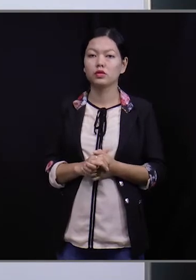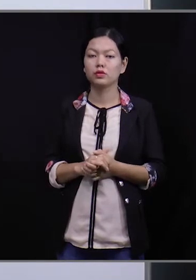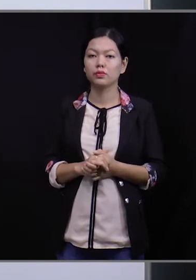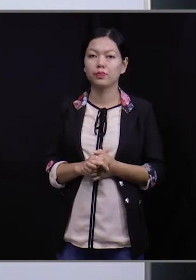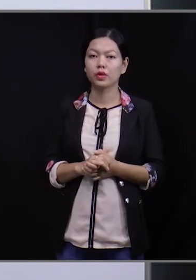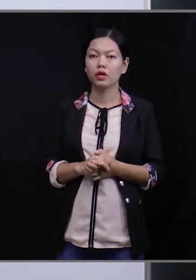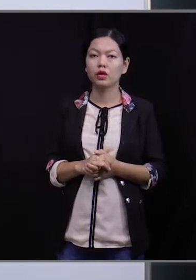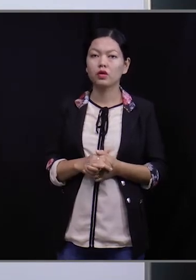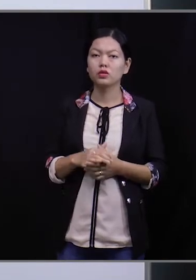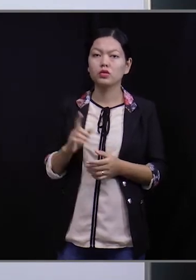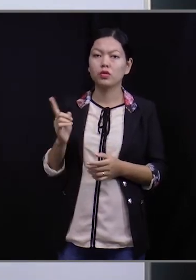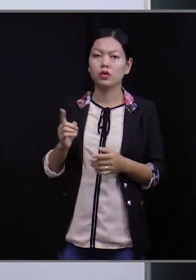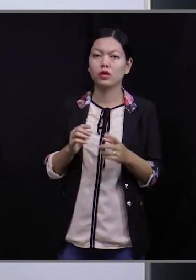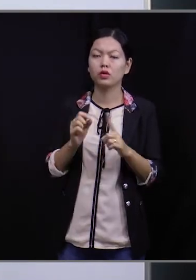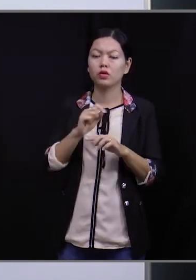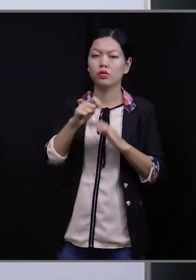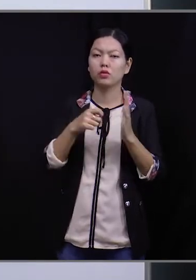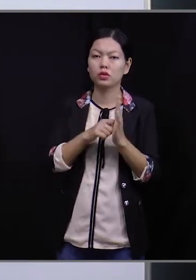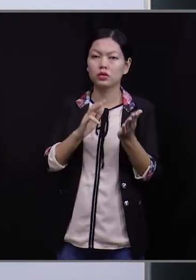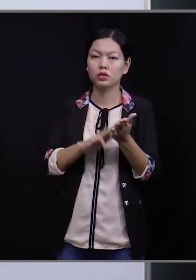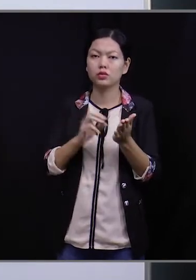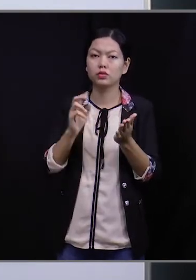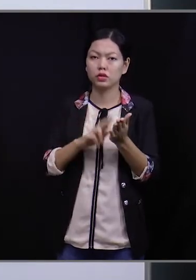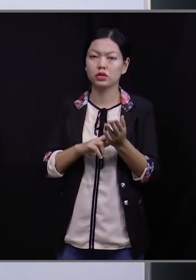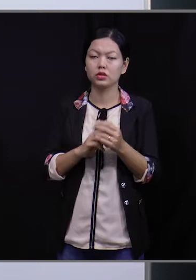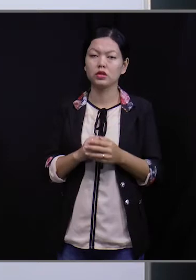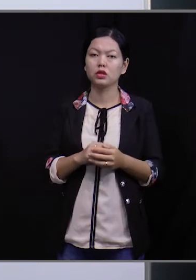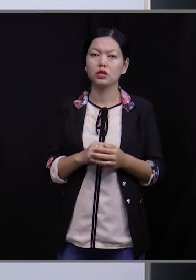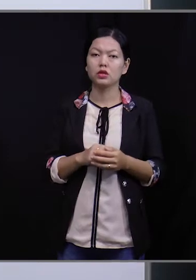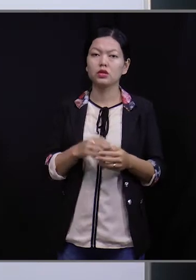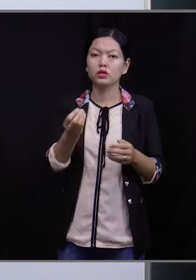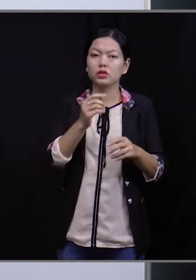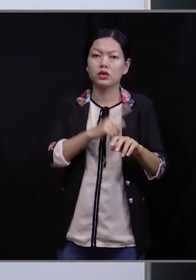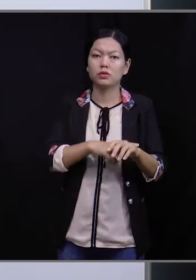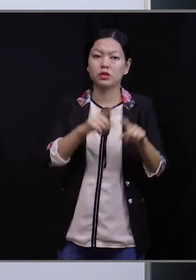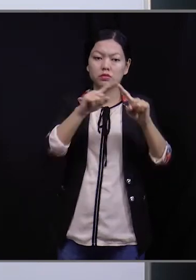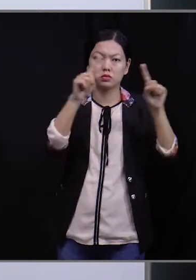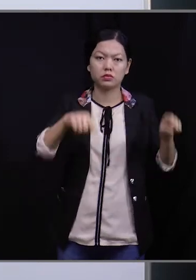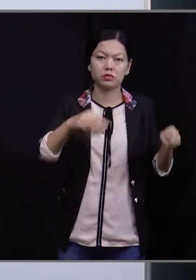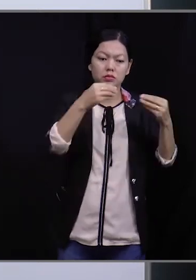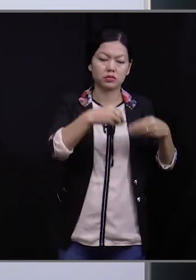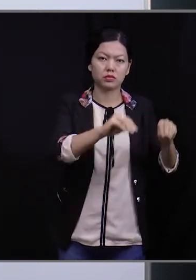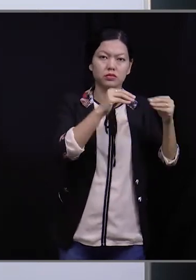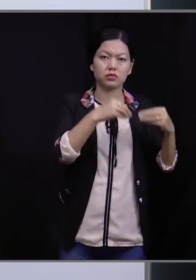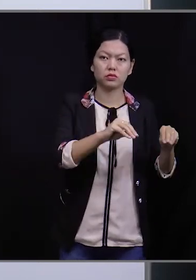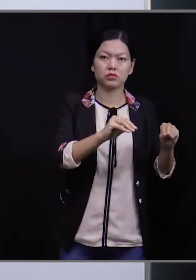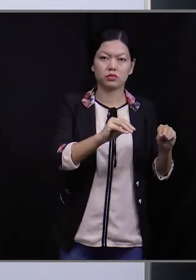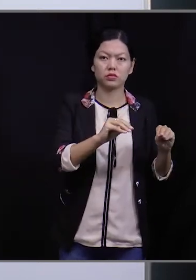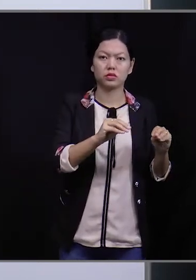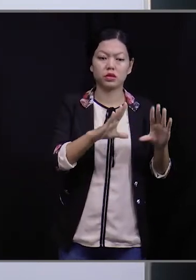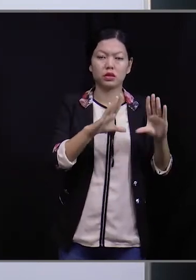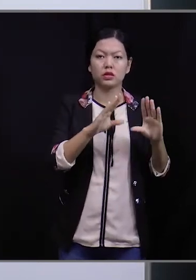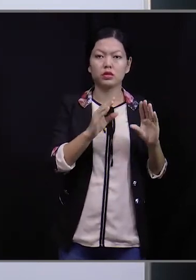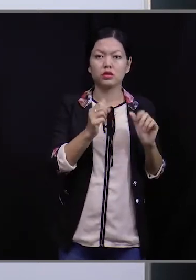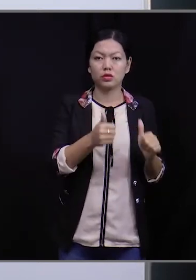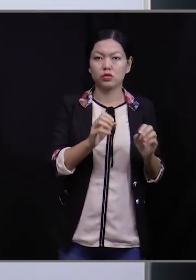of recession, what happens? The demand becomes very less. And when the demand is less, income becomes less.